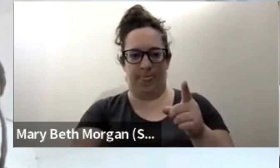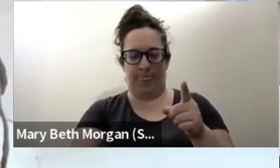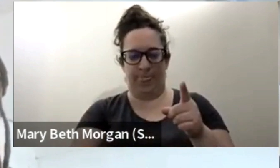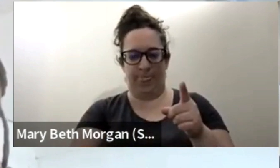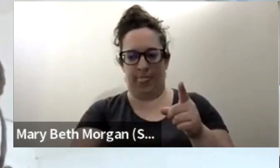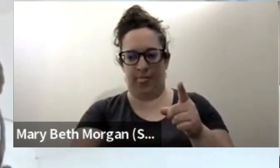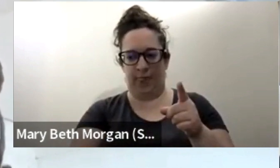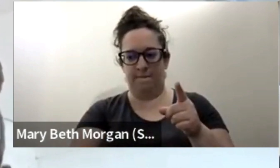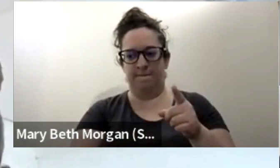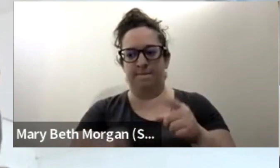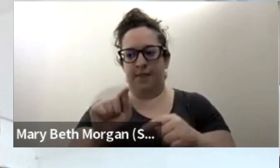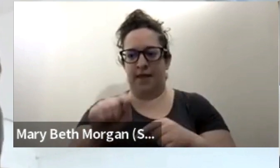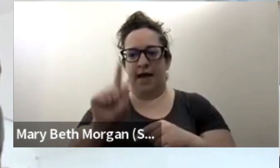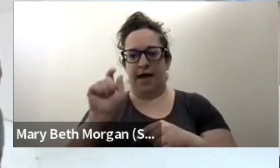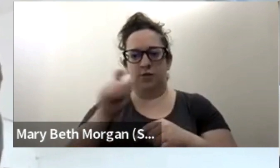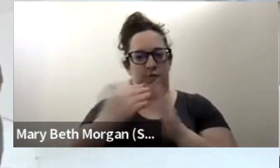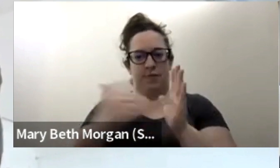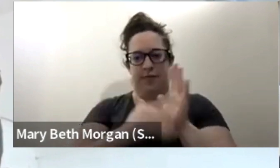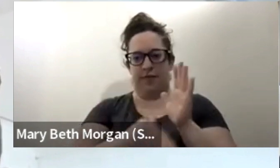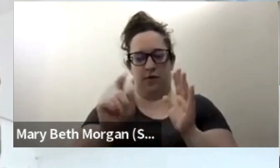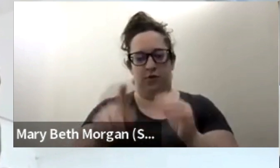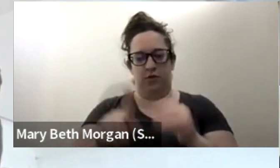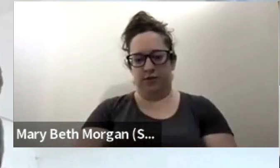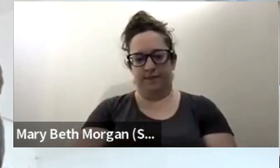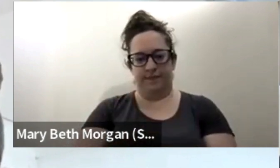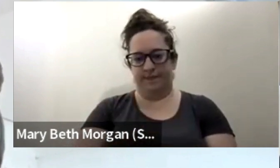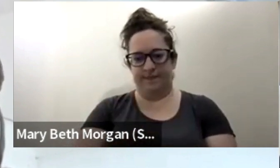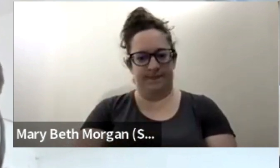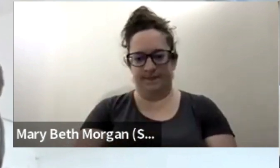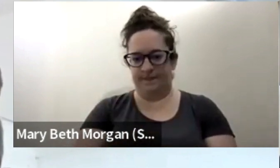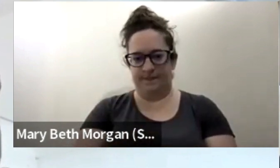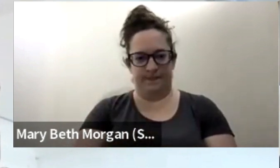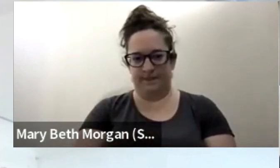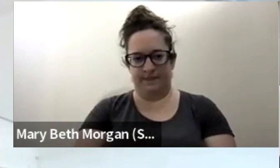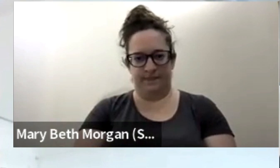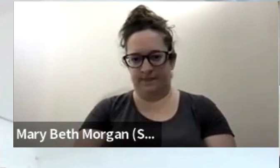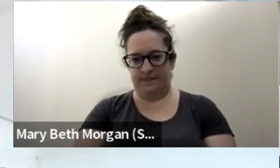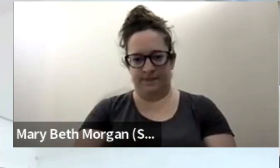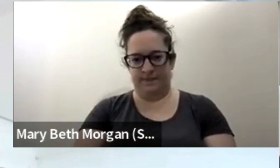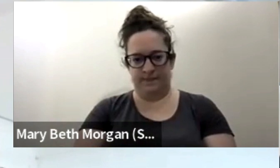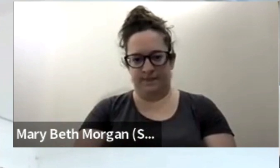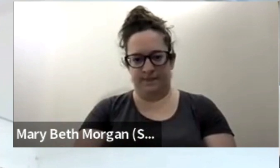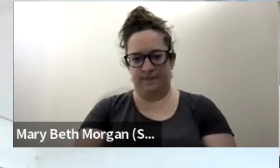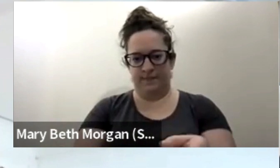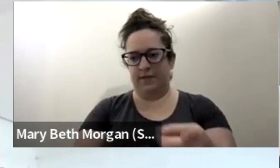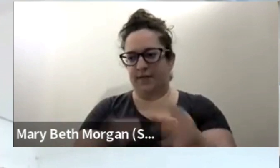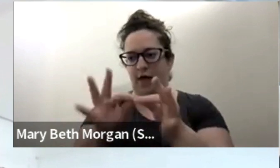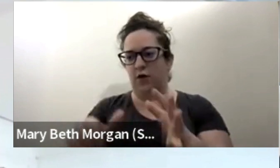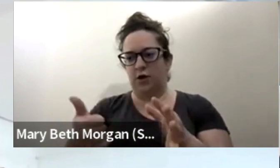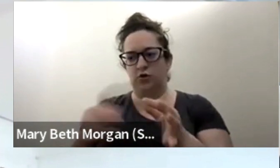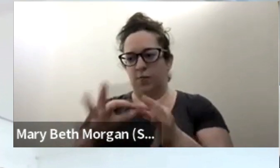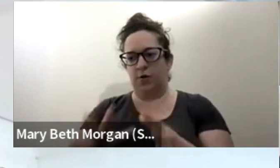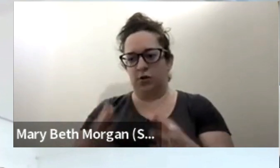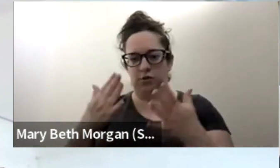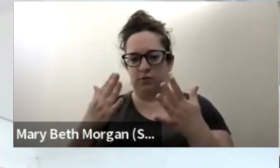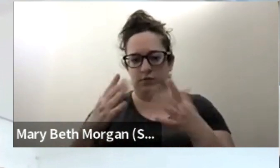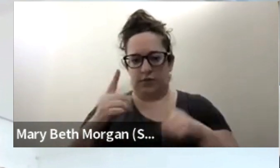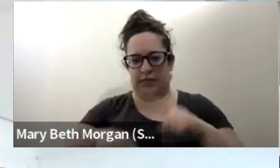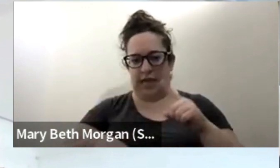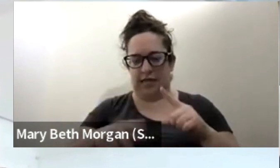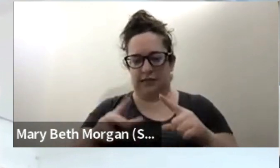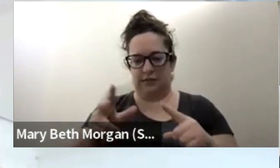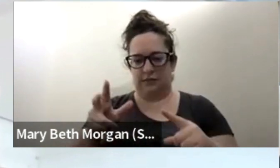And actually, okay. really transgender line, because that again for me that's shifted